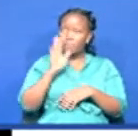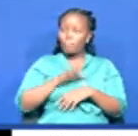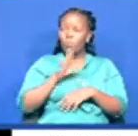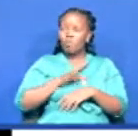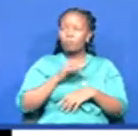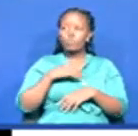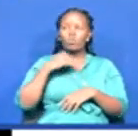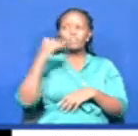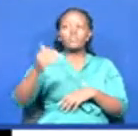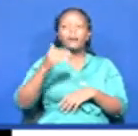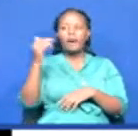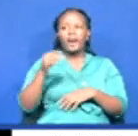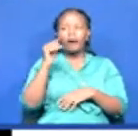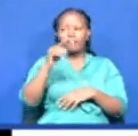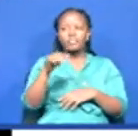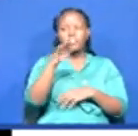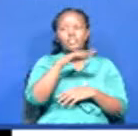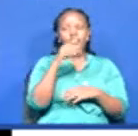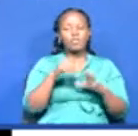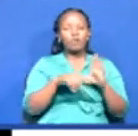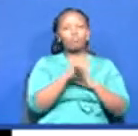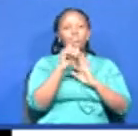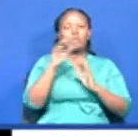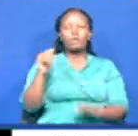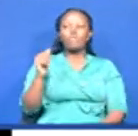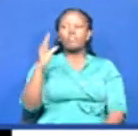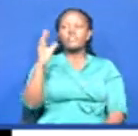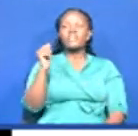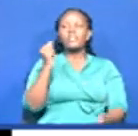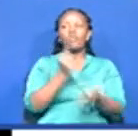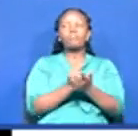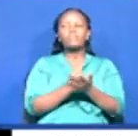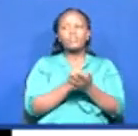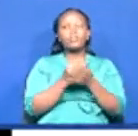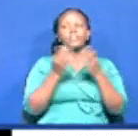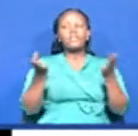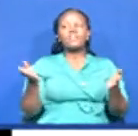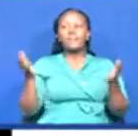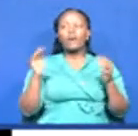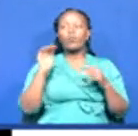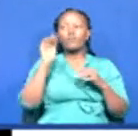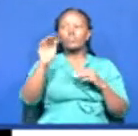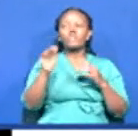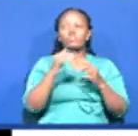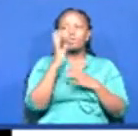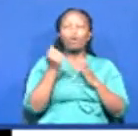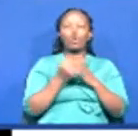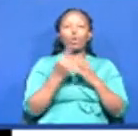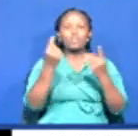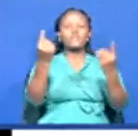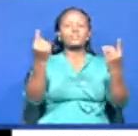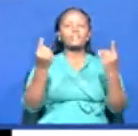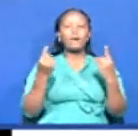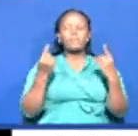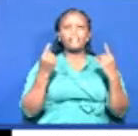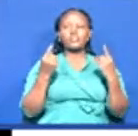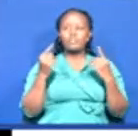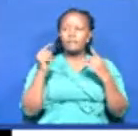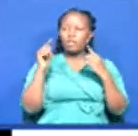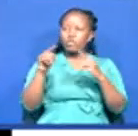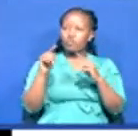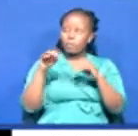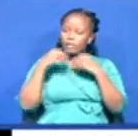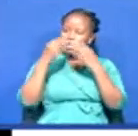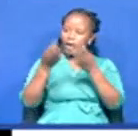at the entrance of the ACA offices. And therefore, I request that you come here, you will hand it over to her as